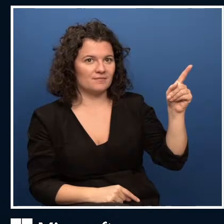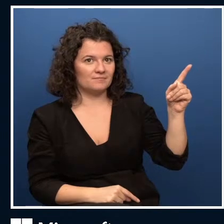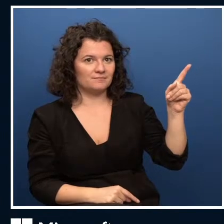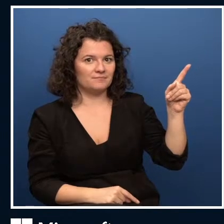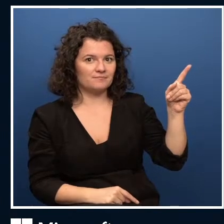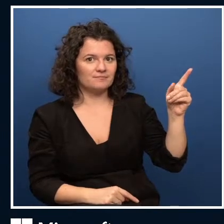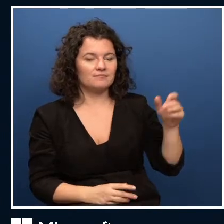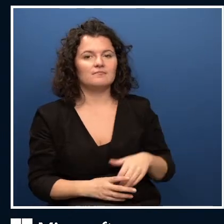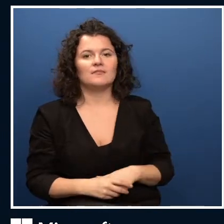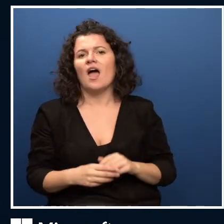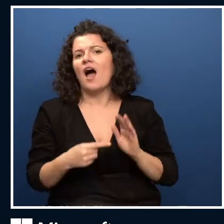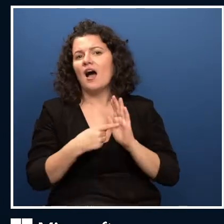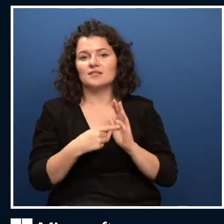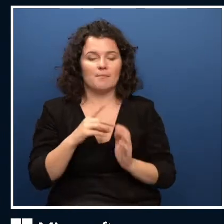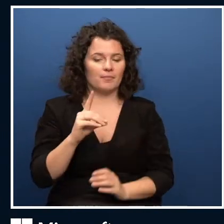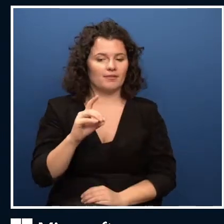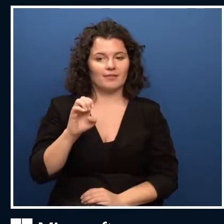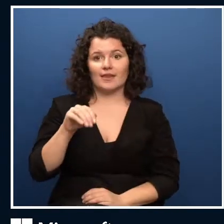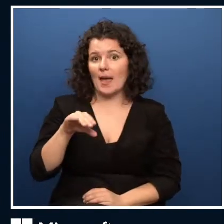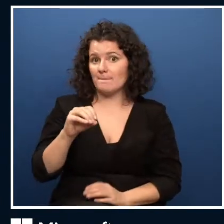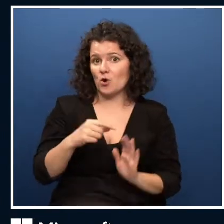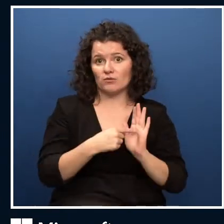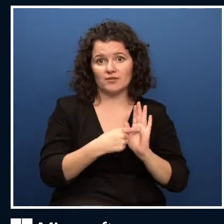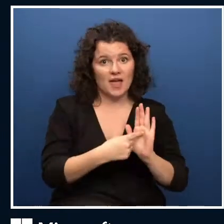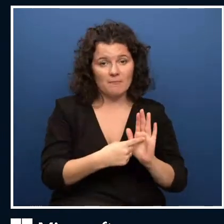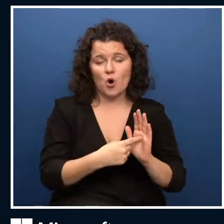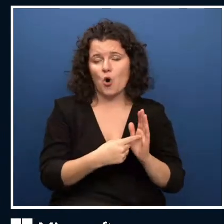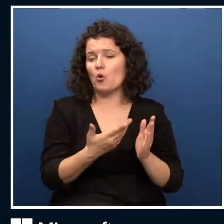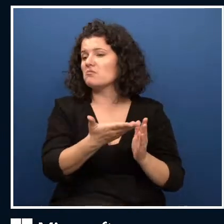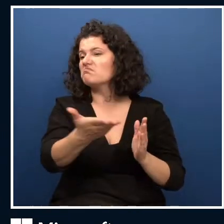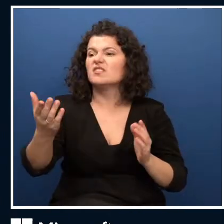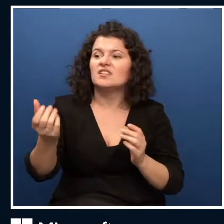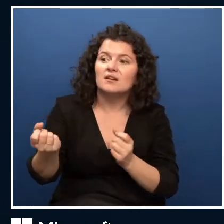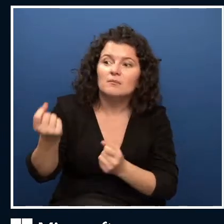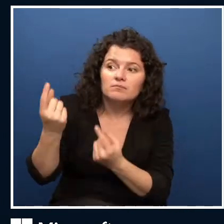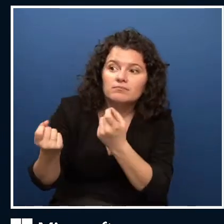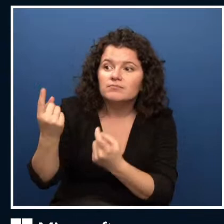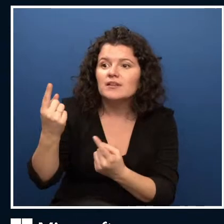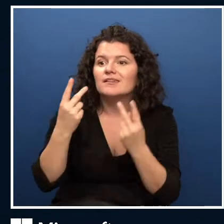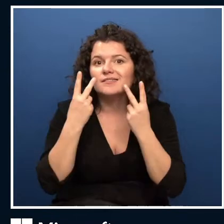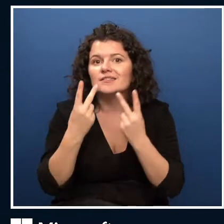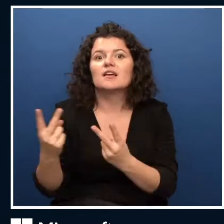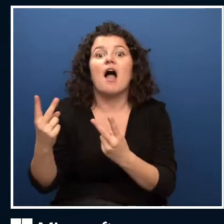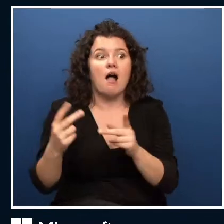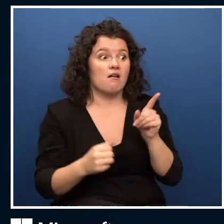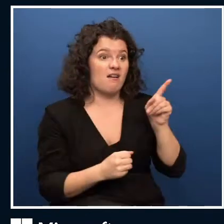demos or which I say here, is vulnerable to change.